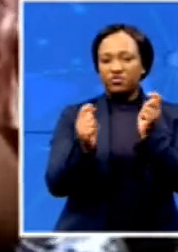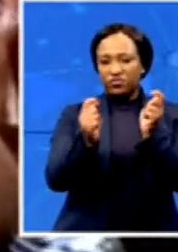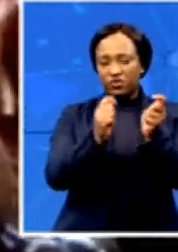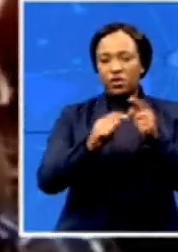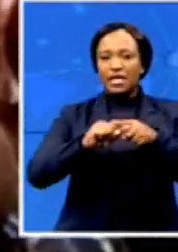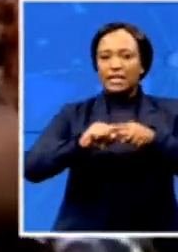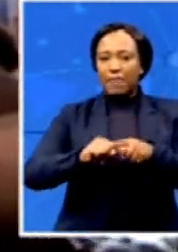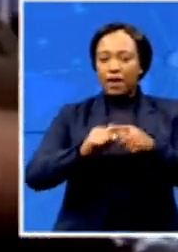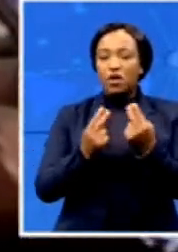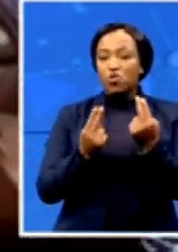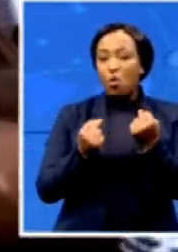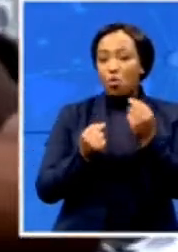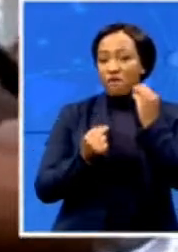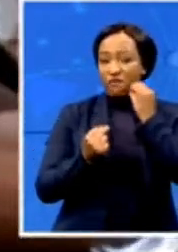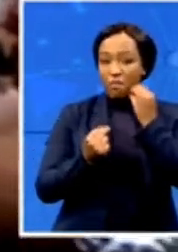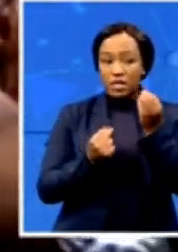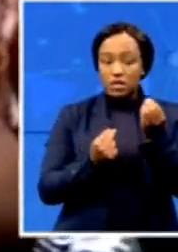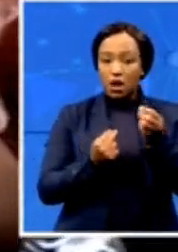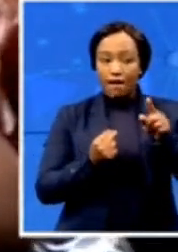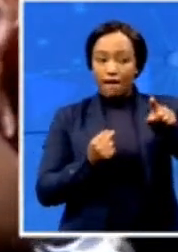new information, as you would know that